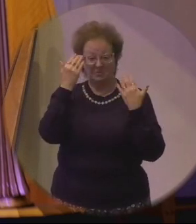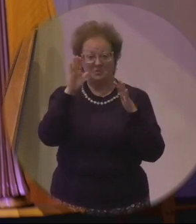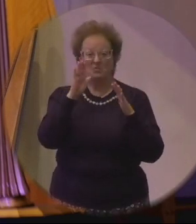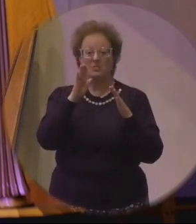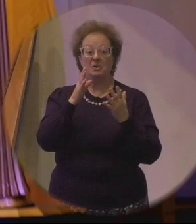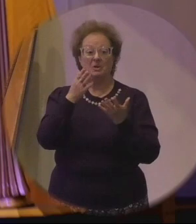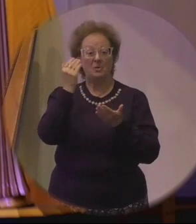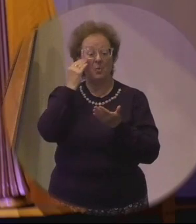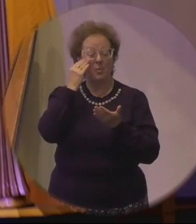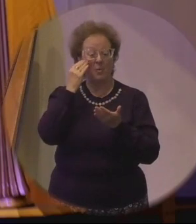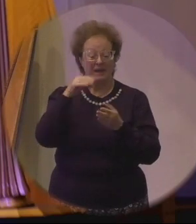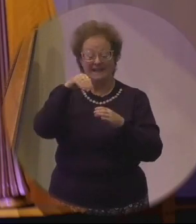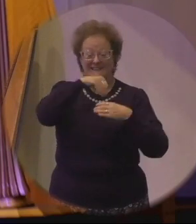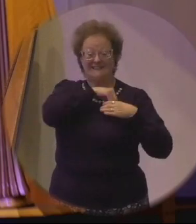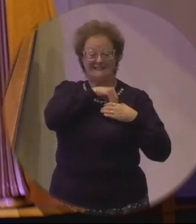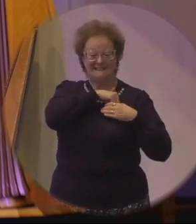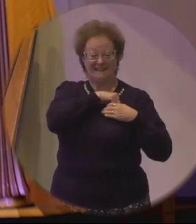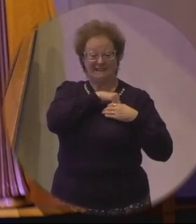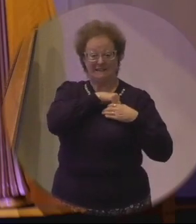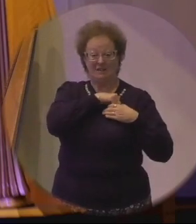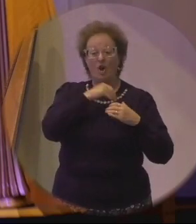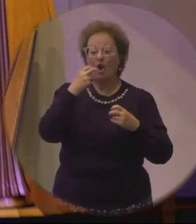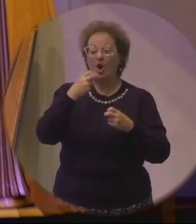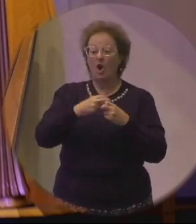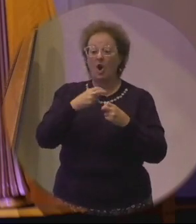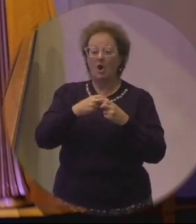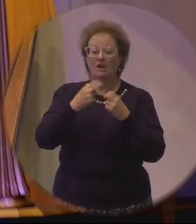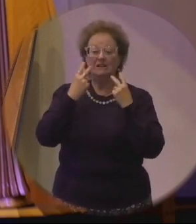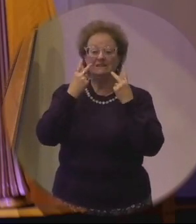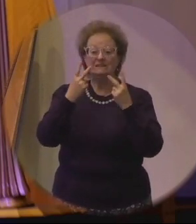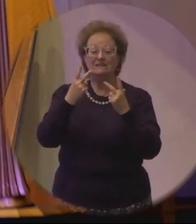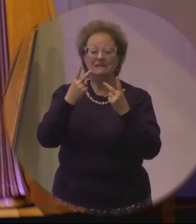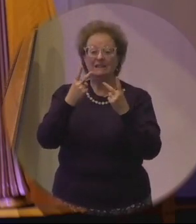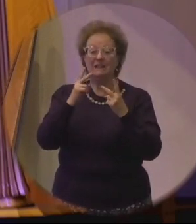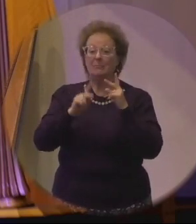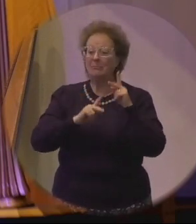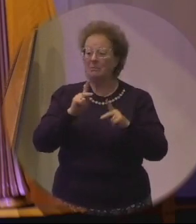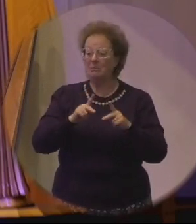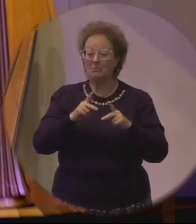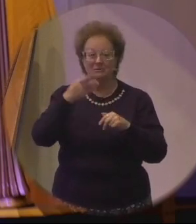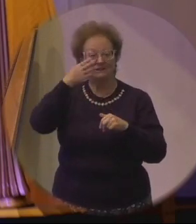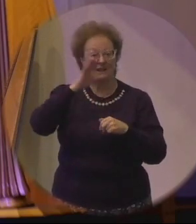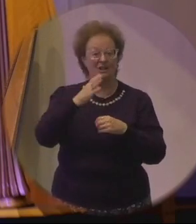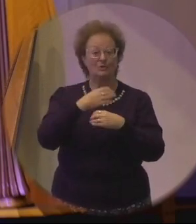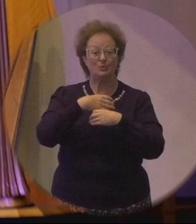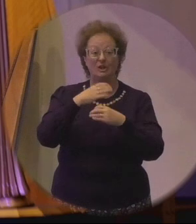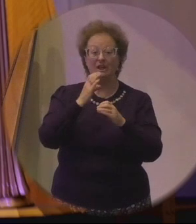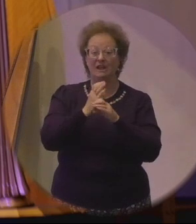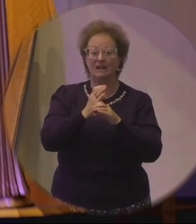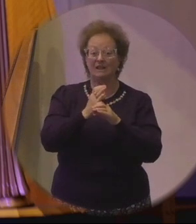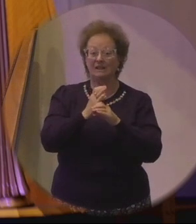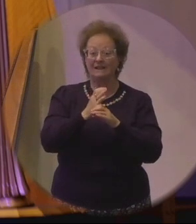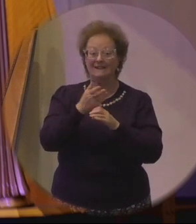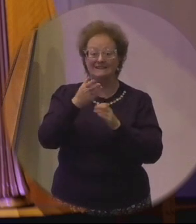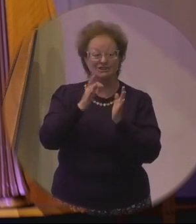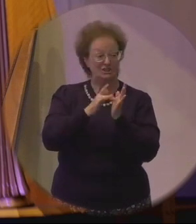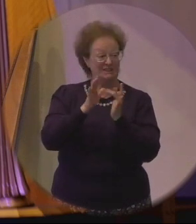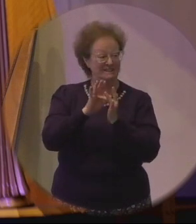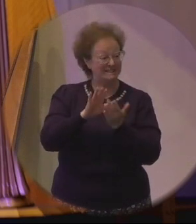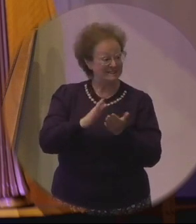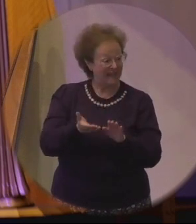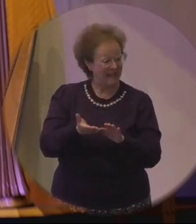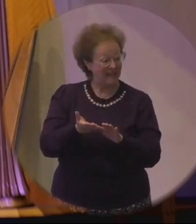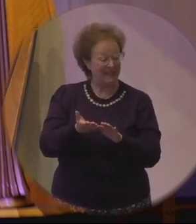are. It's harder for us to see others the way God sees them, as people he created and for whom Christ died.